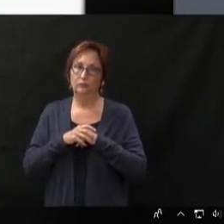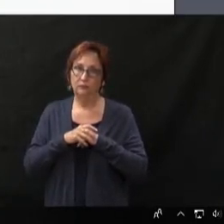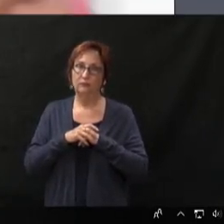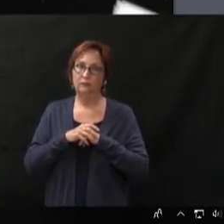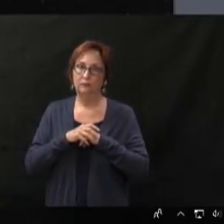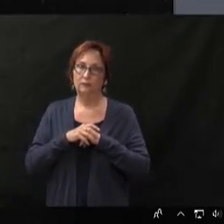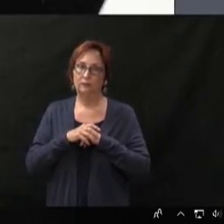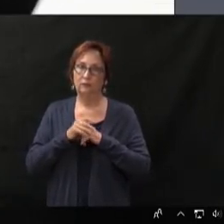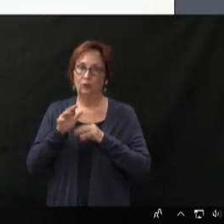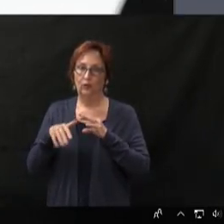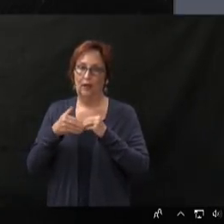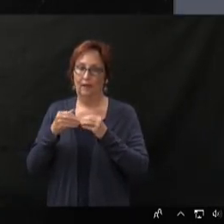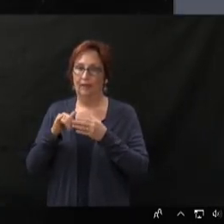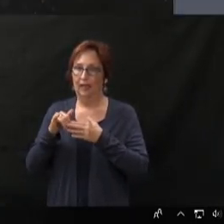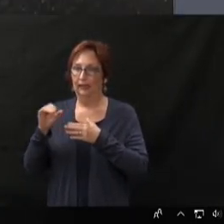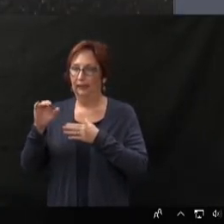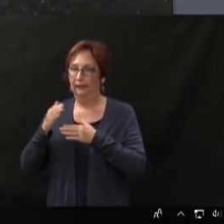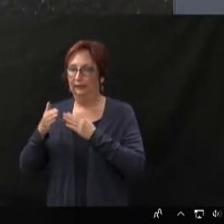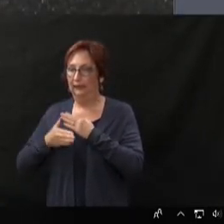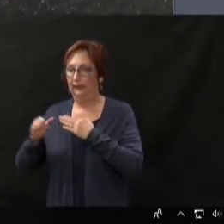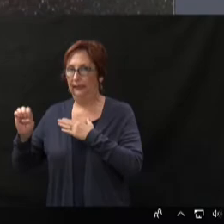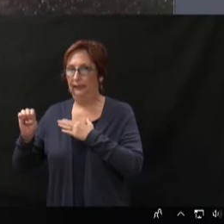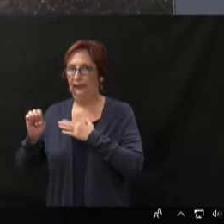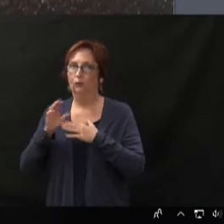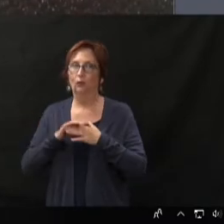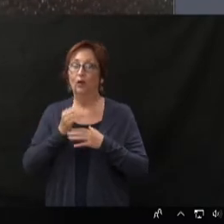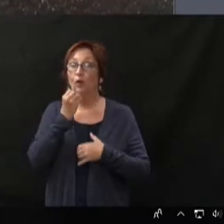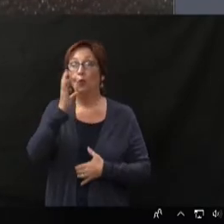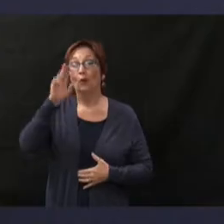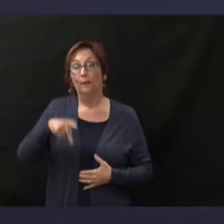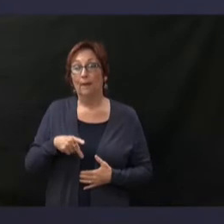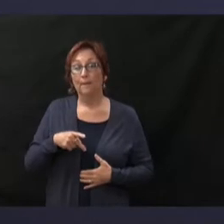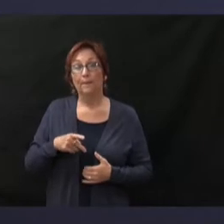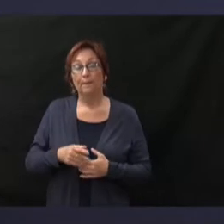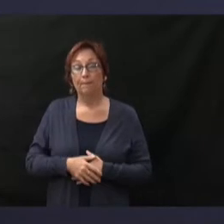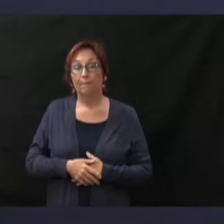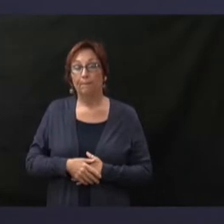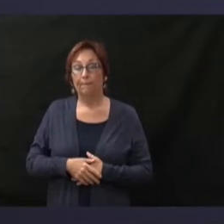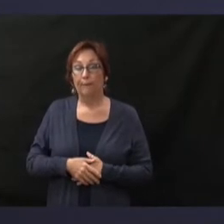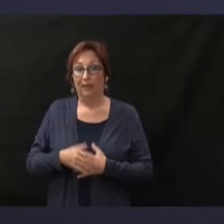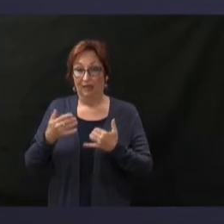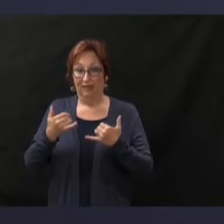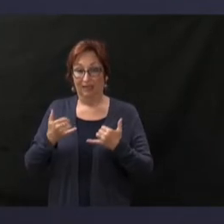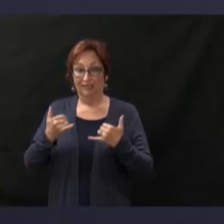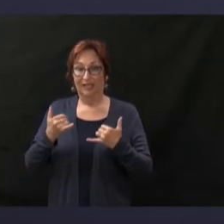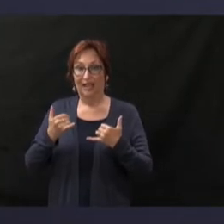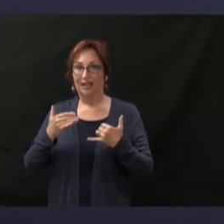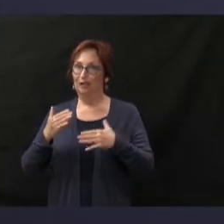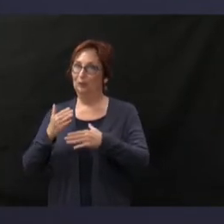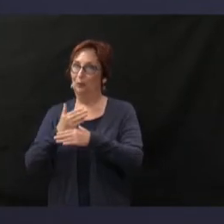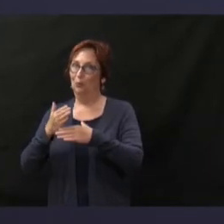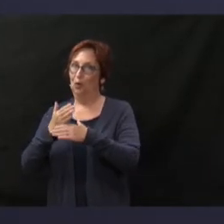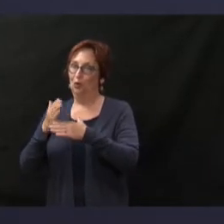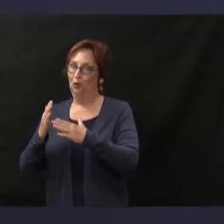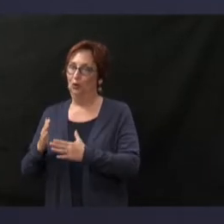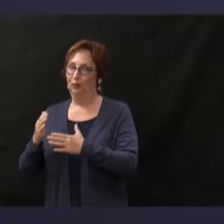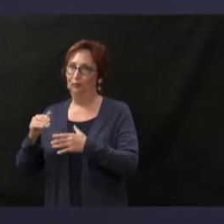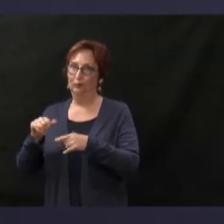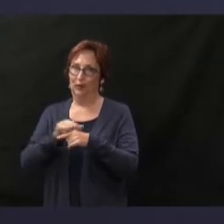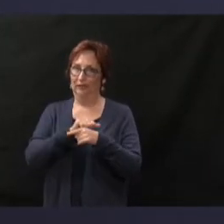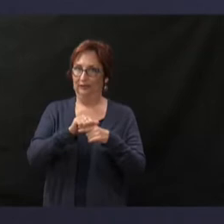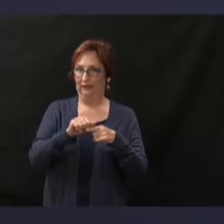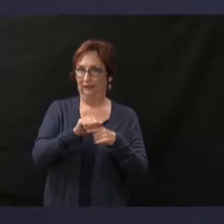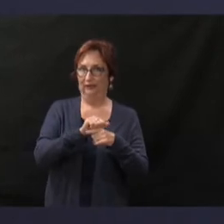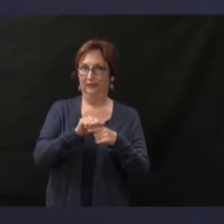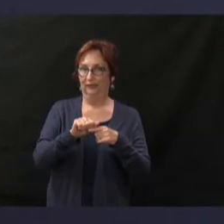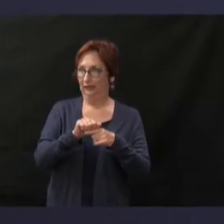Okay. We're going to get warmed up. This is the day of partner practice. It's going to